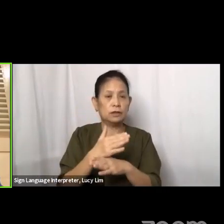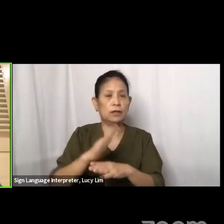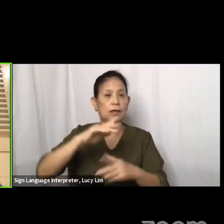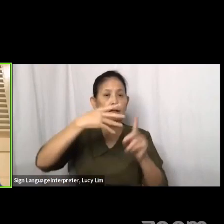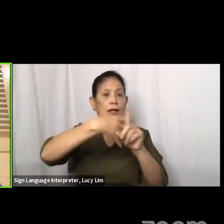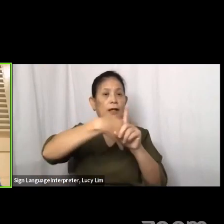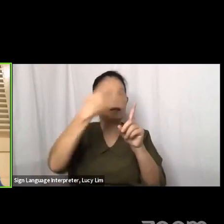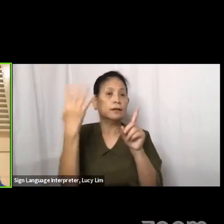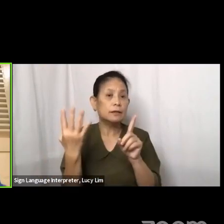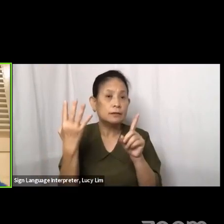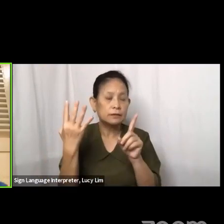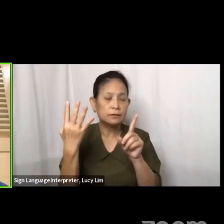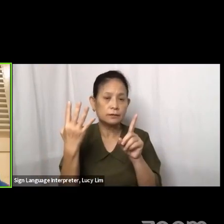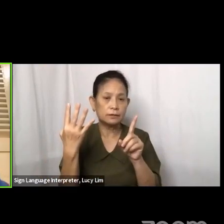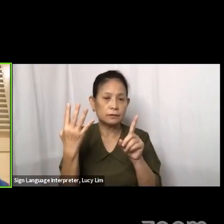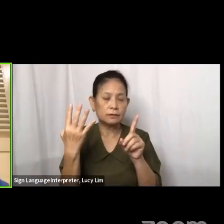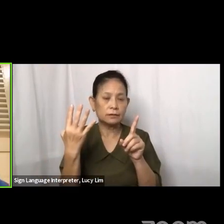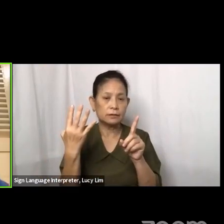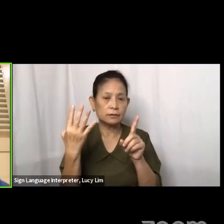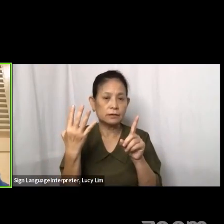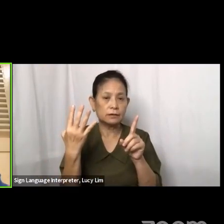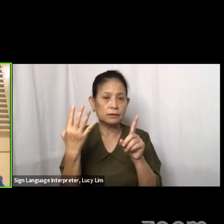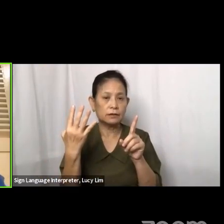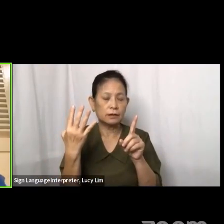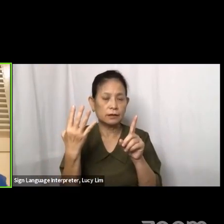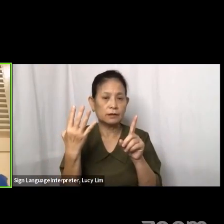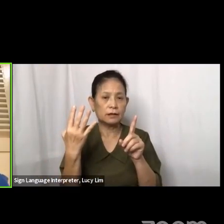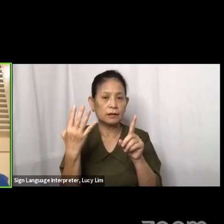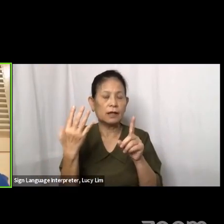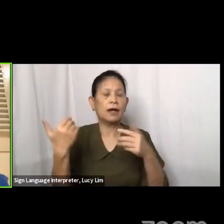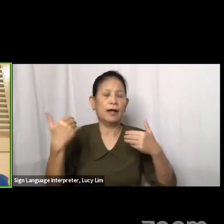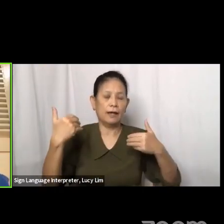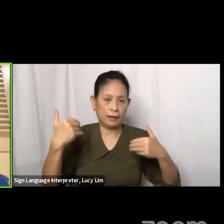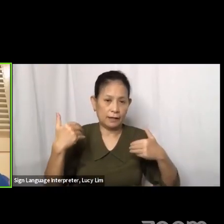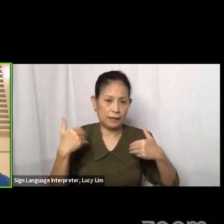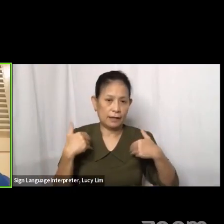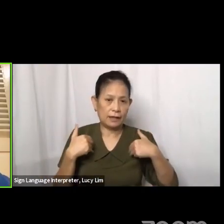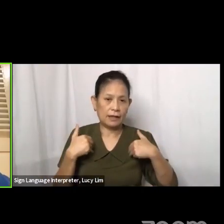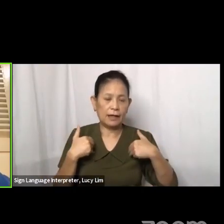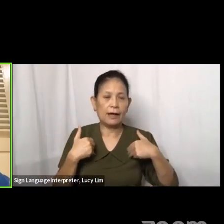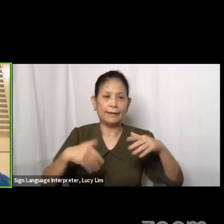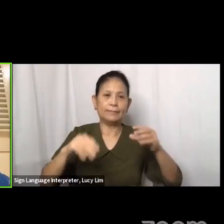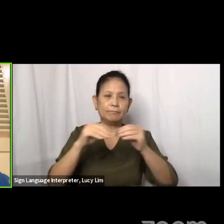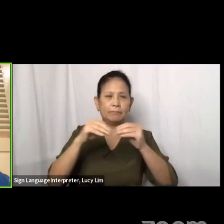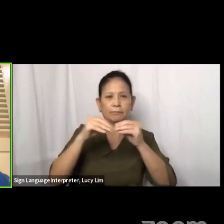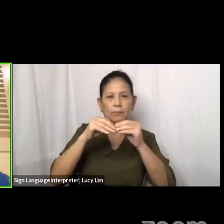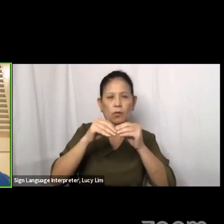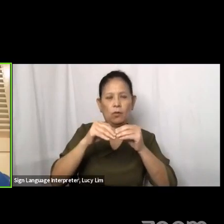that in on the film they have the narrative in the negative light. So